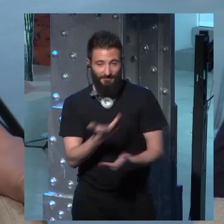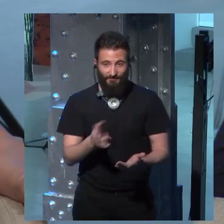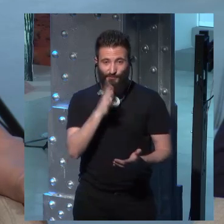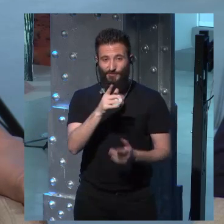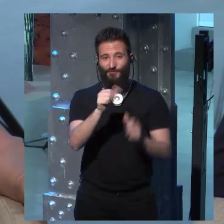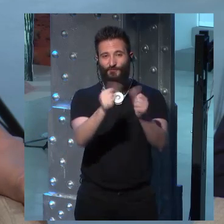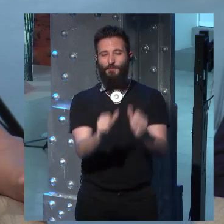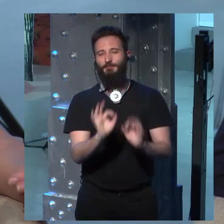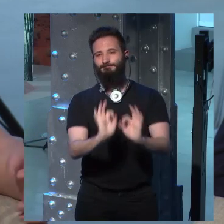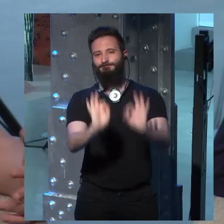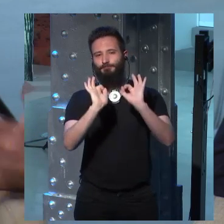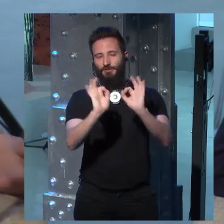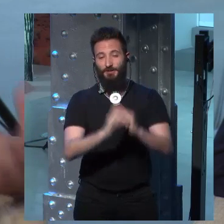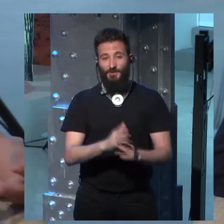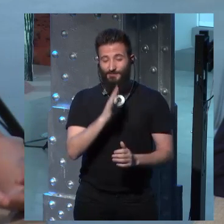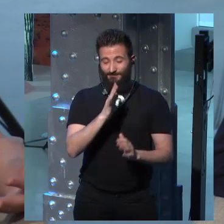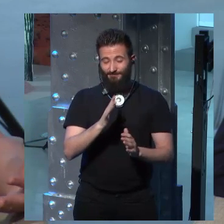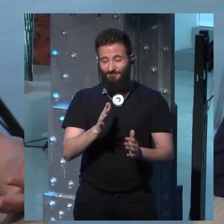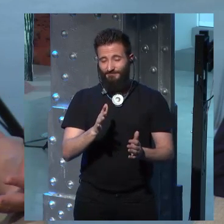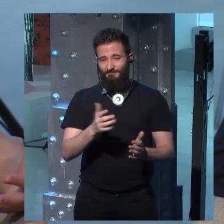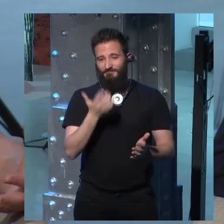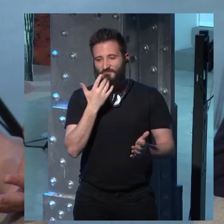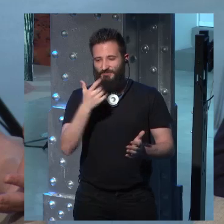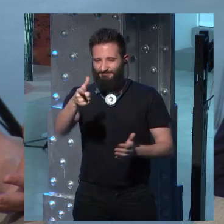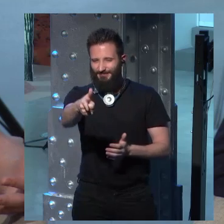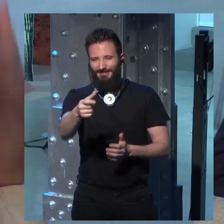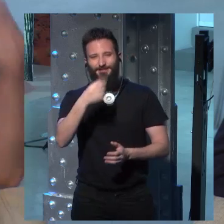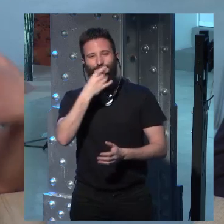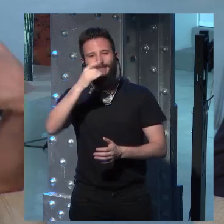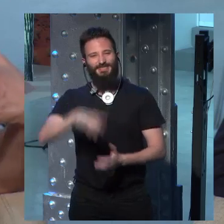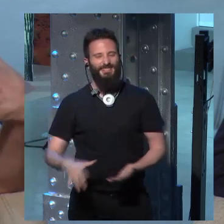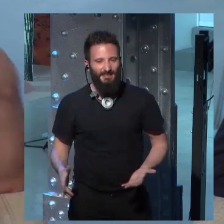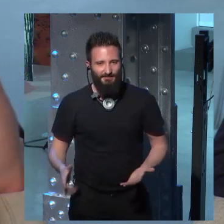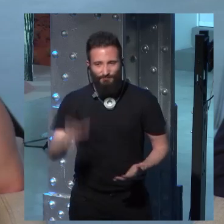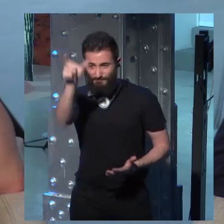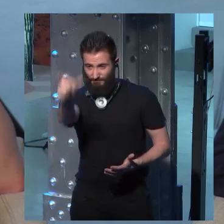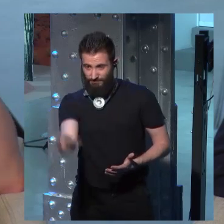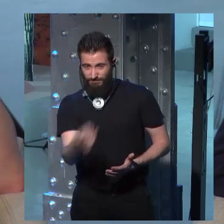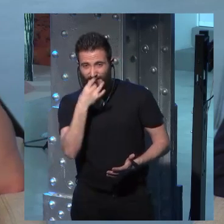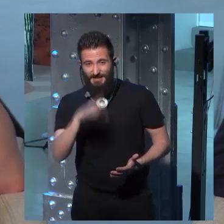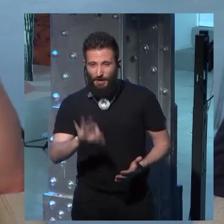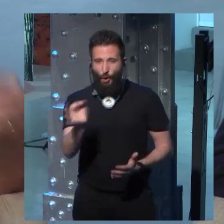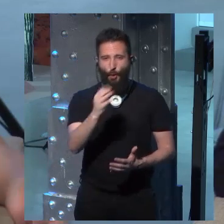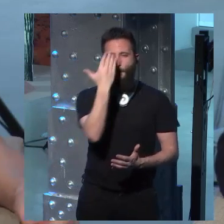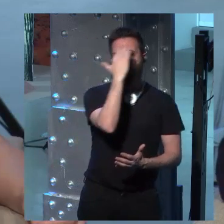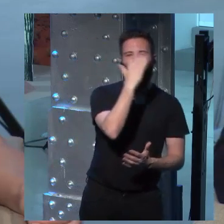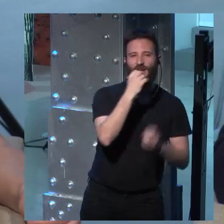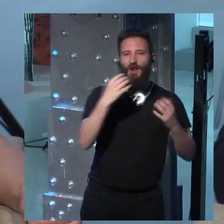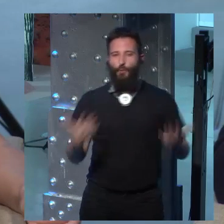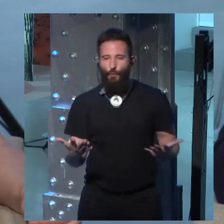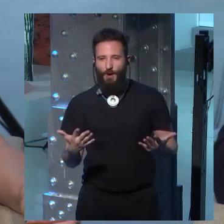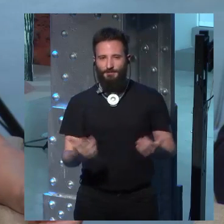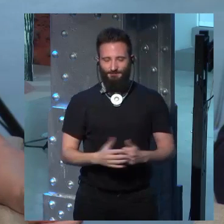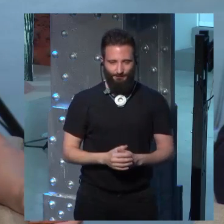think exposes more about who is this person and what is the mask that she wears and what's happening underneath of it. yeah, we